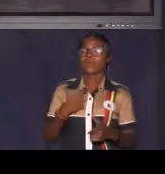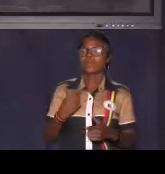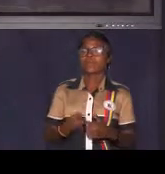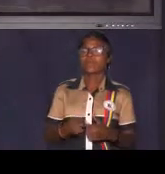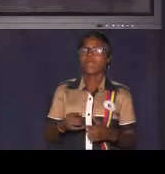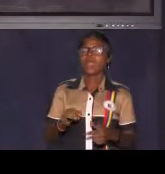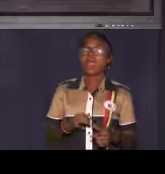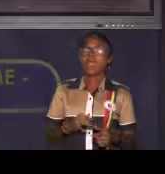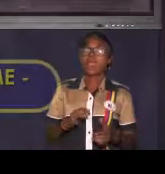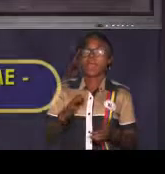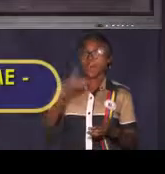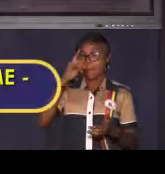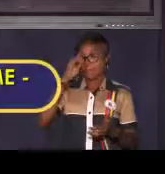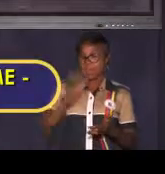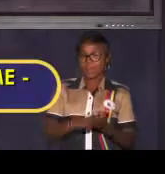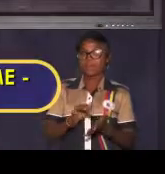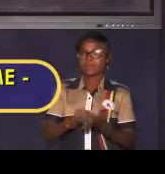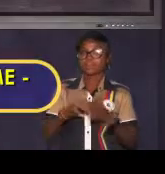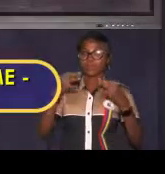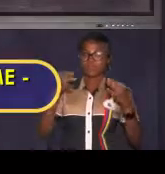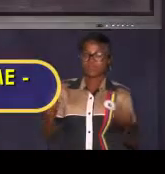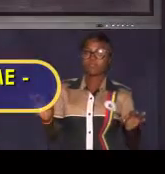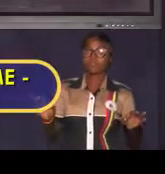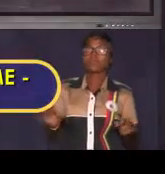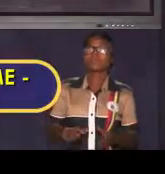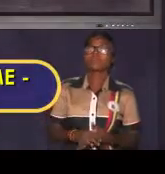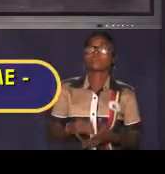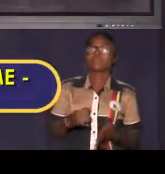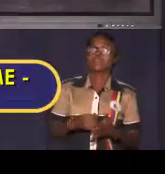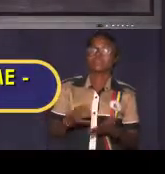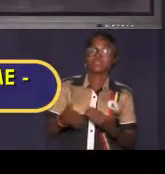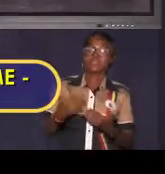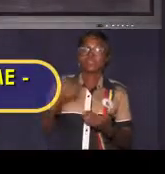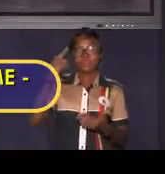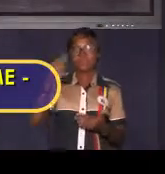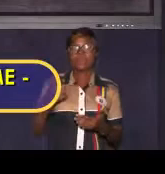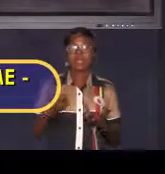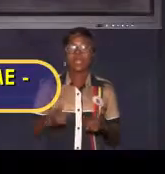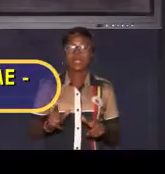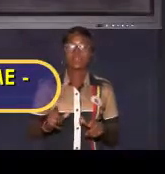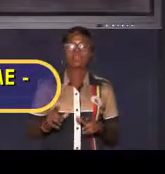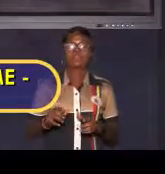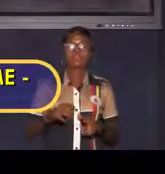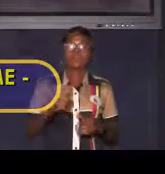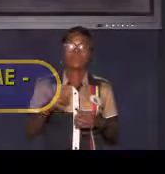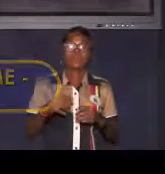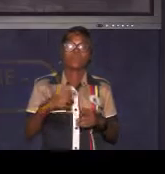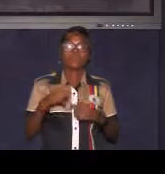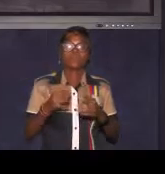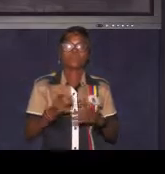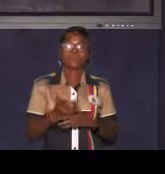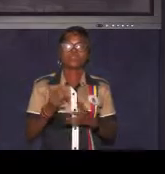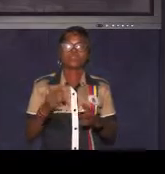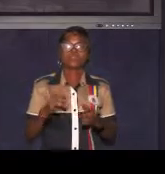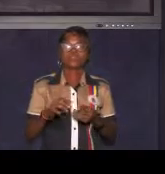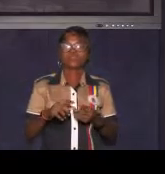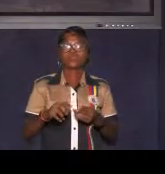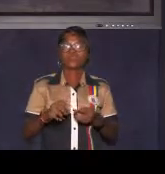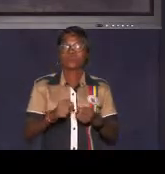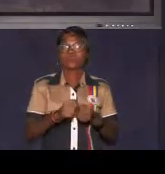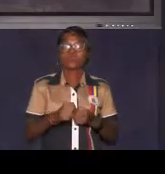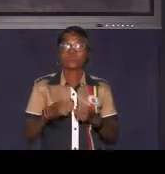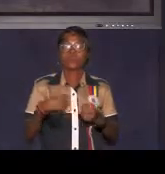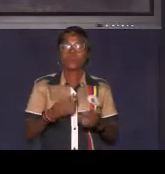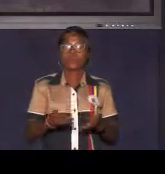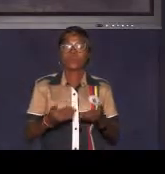Alrighty then. I believe that you are done by now. It must have been easy for you, my friend. But let's just run through it together in case there are any